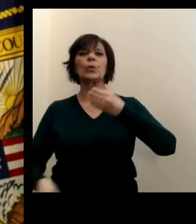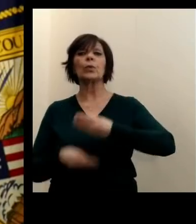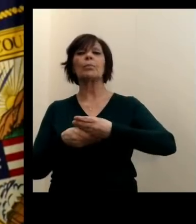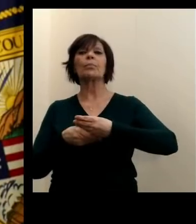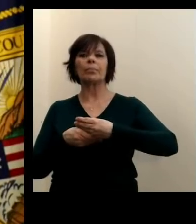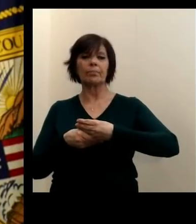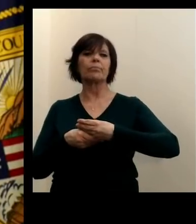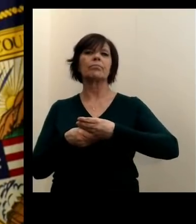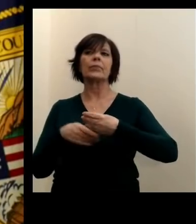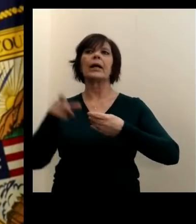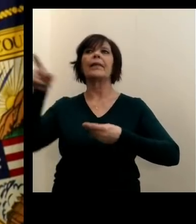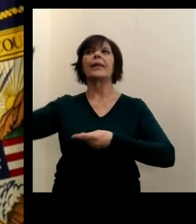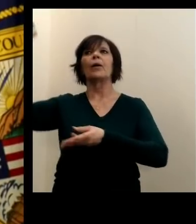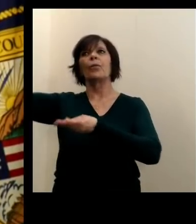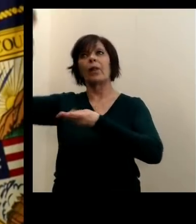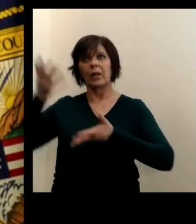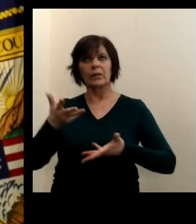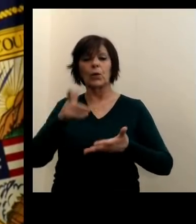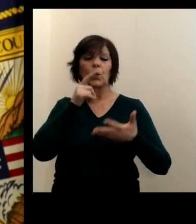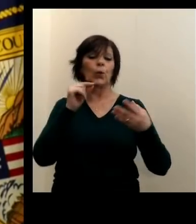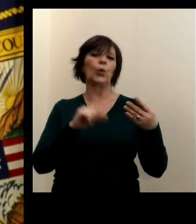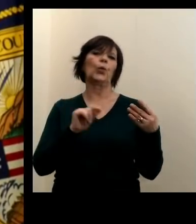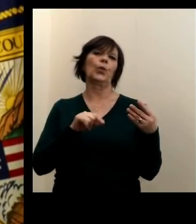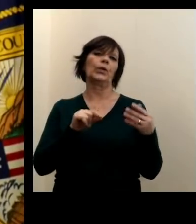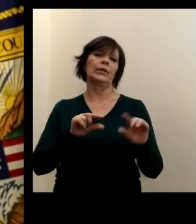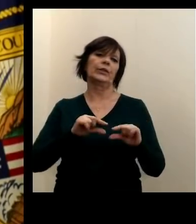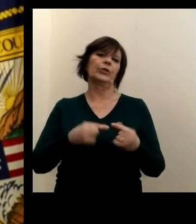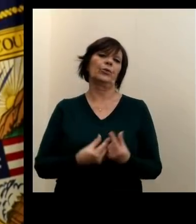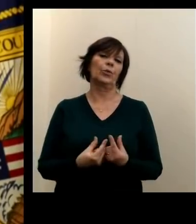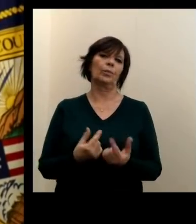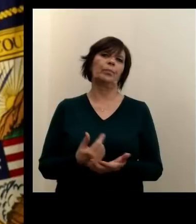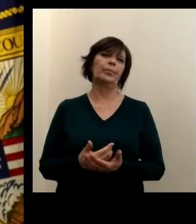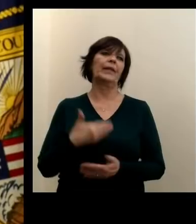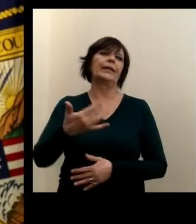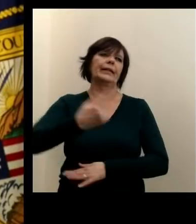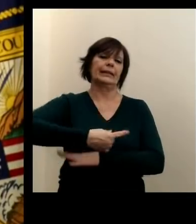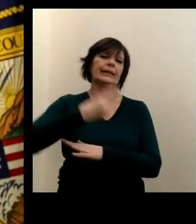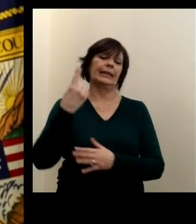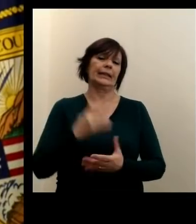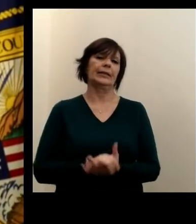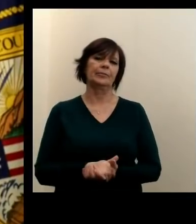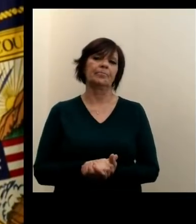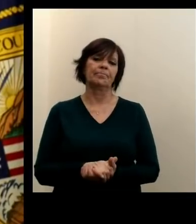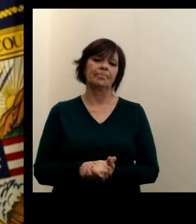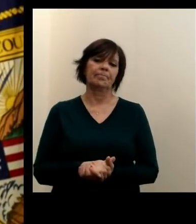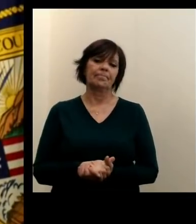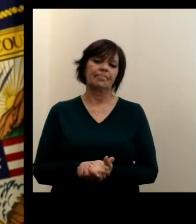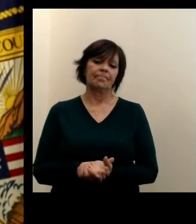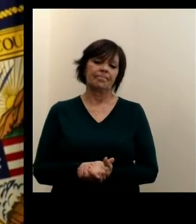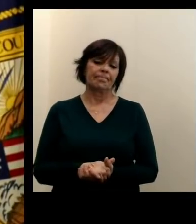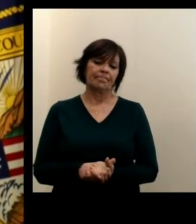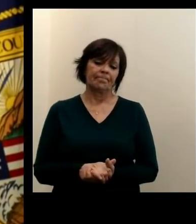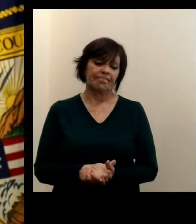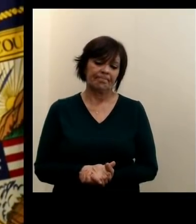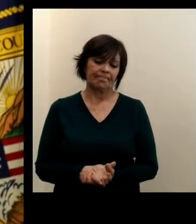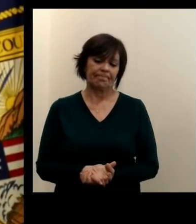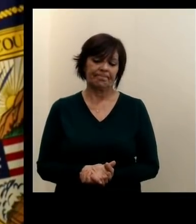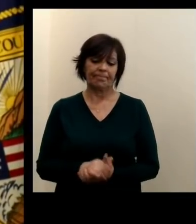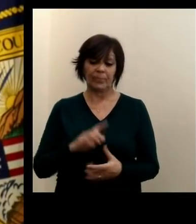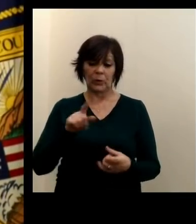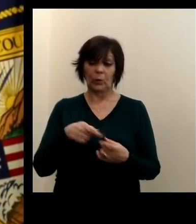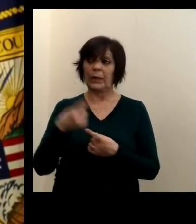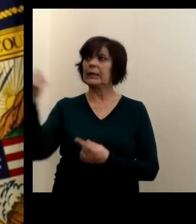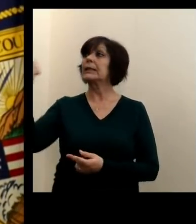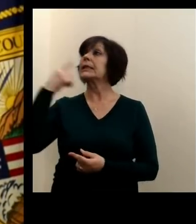get the guidance from New York State generally the next day. So once we get